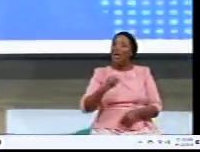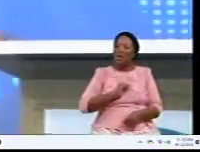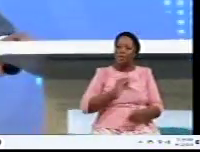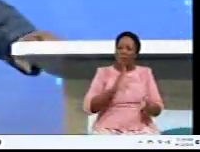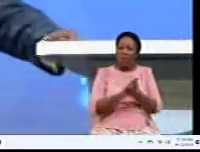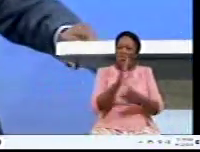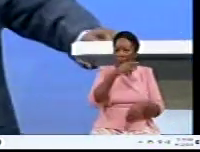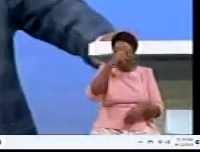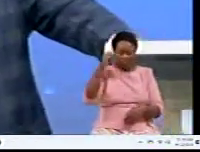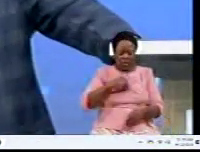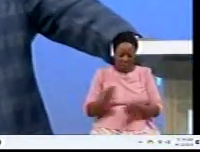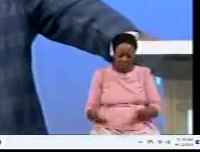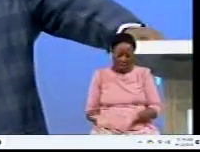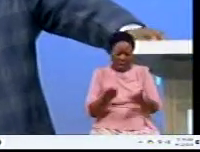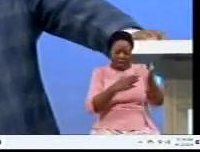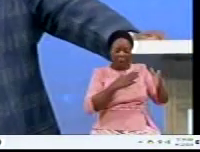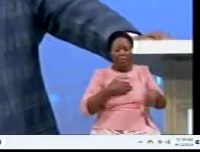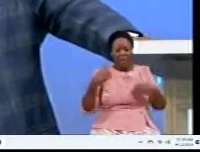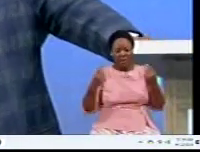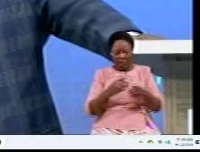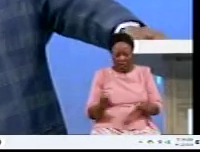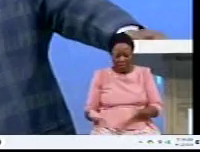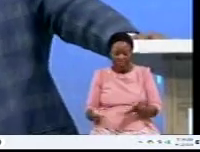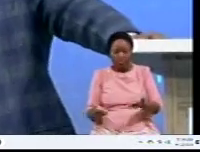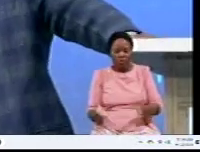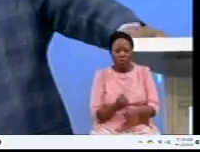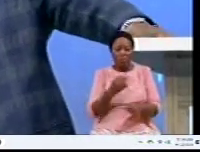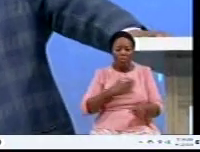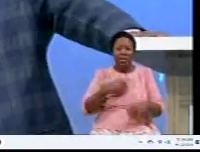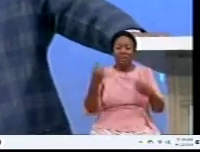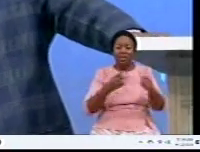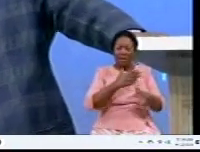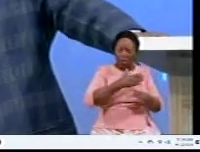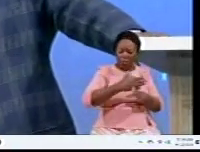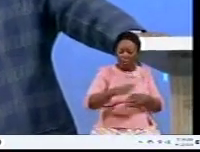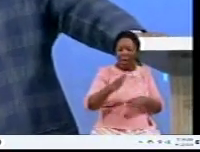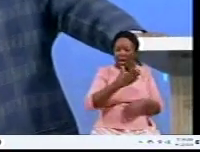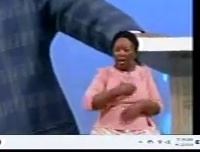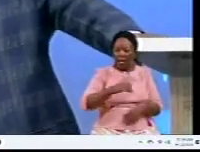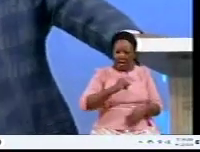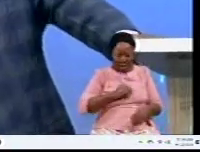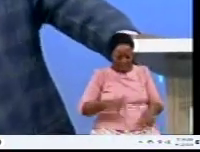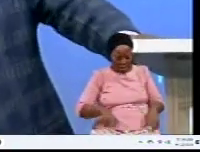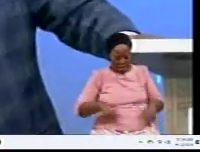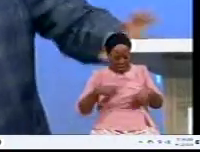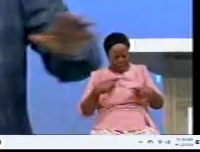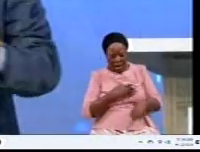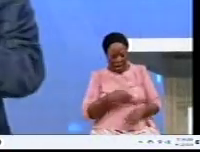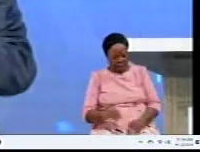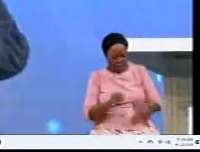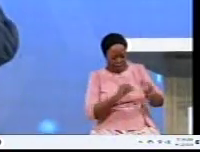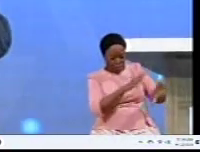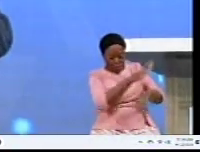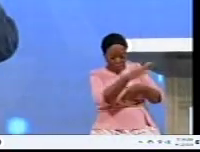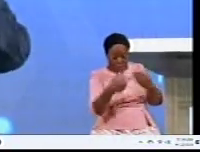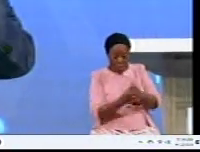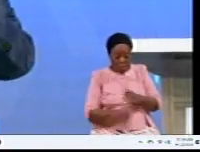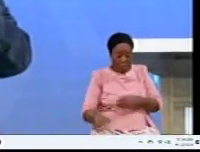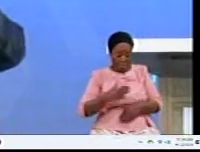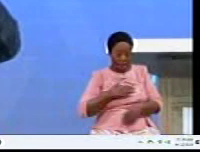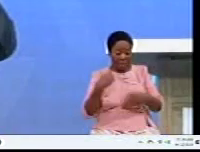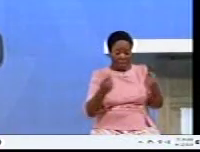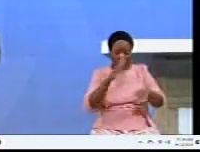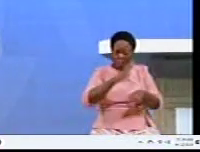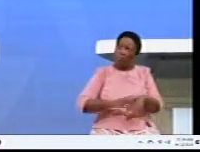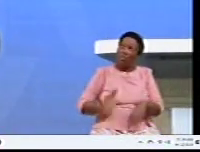sin, he took my sin away, and I lay all those sins upon him,